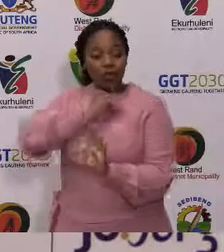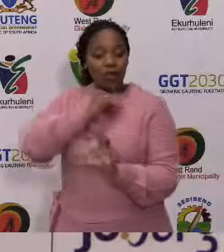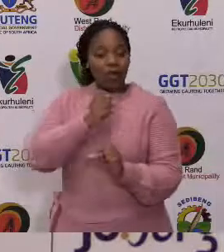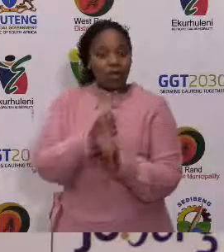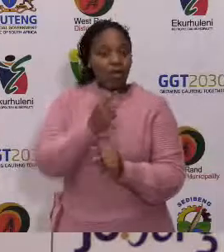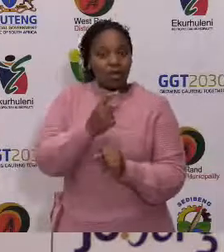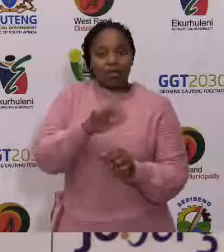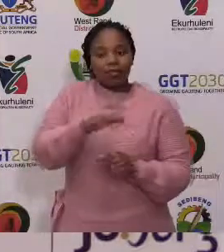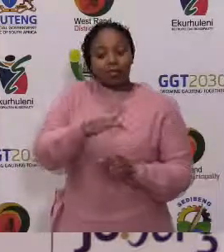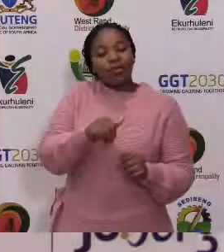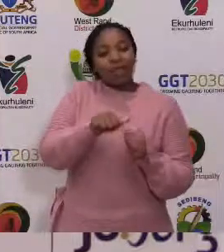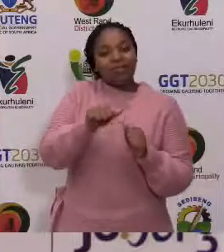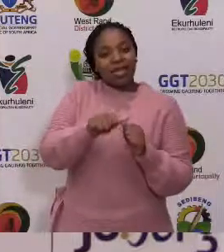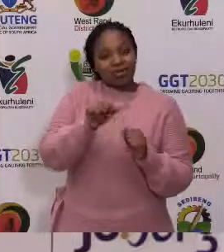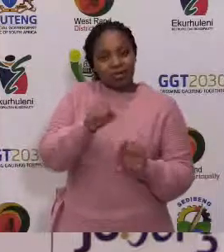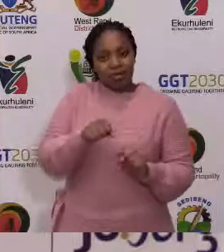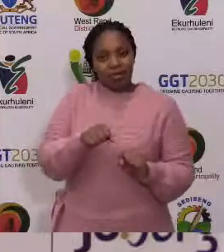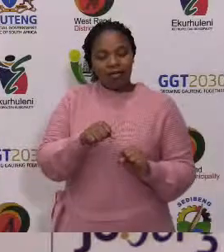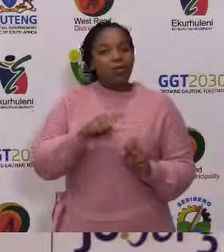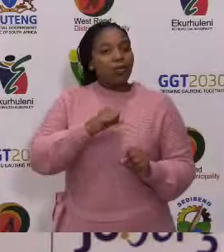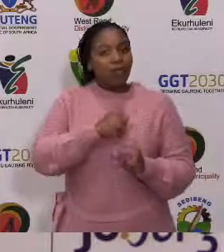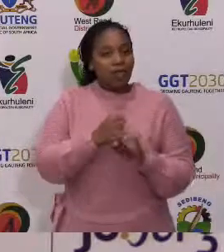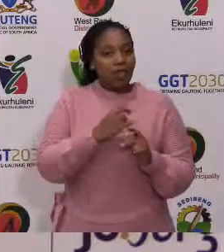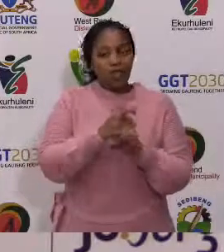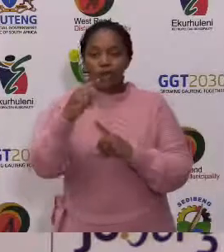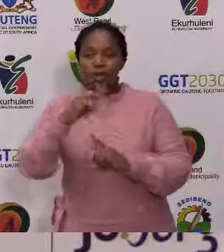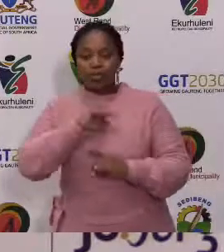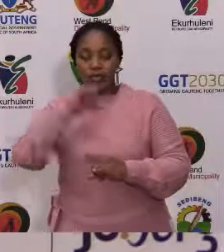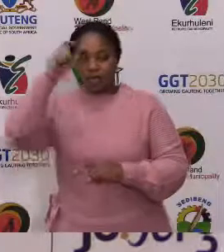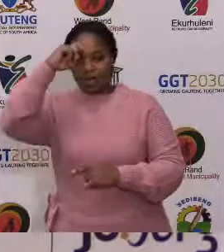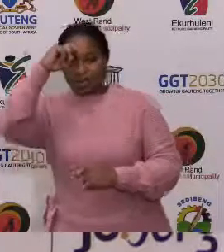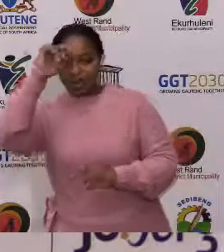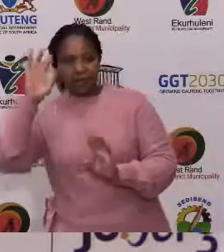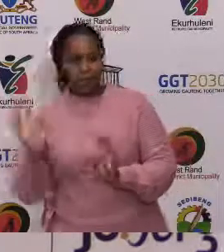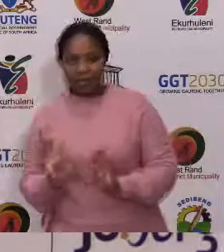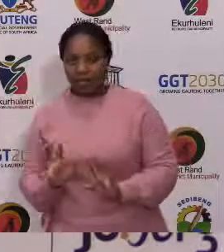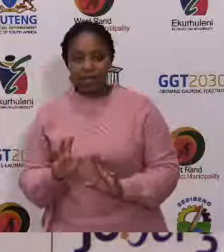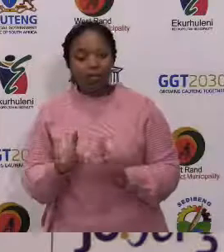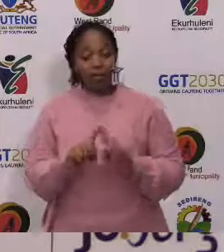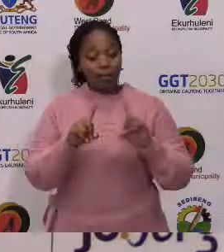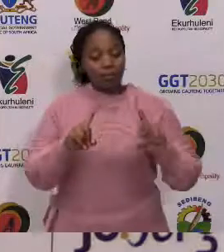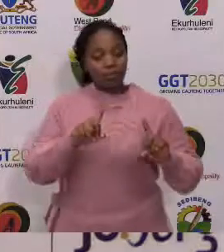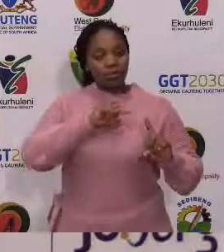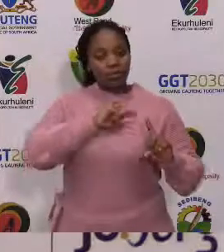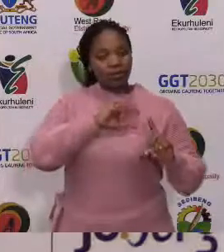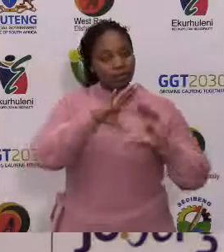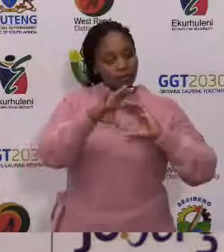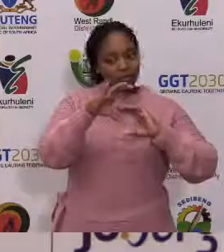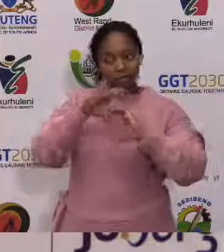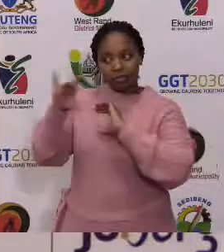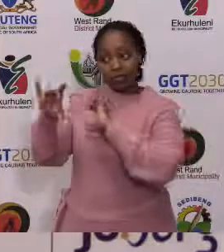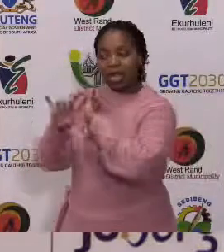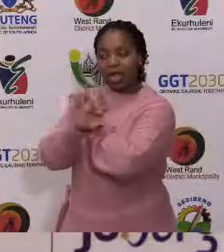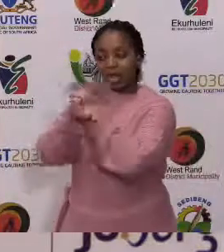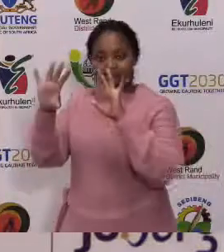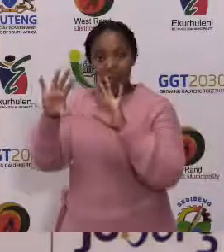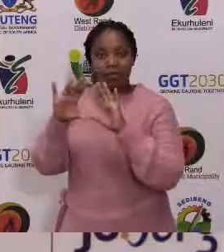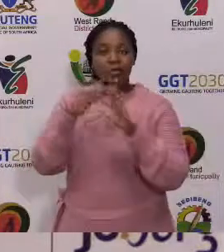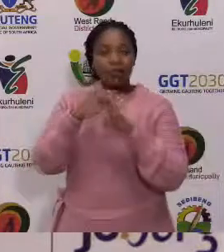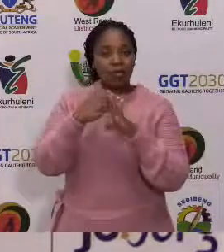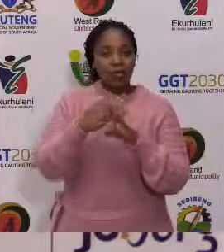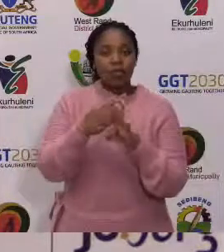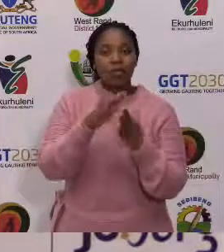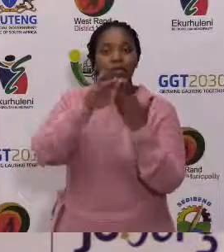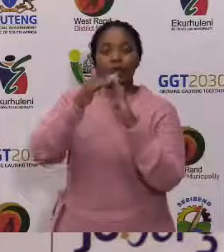win that battle because we were clever, but because we communicated and worked with